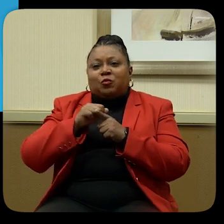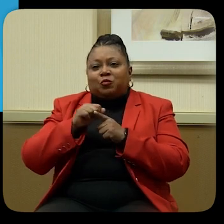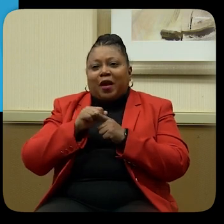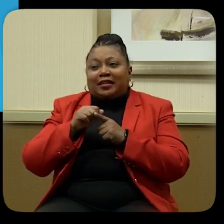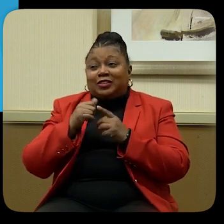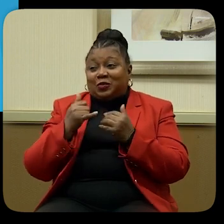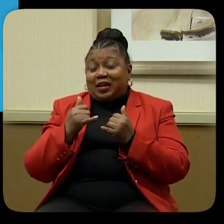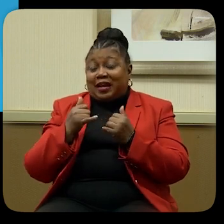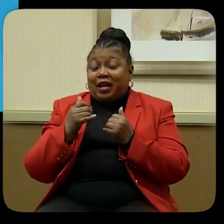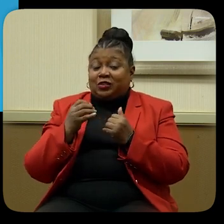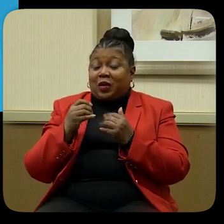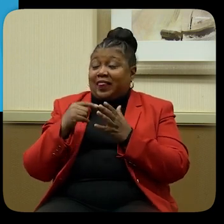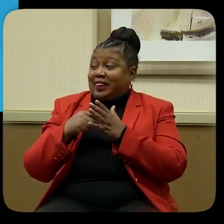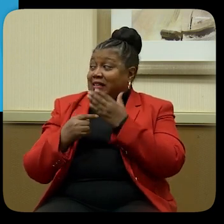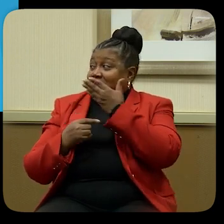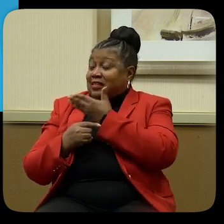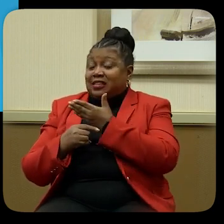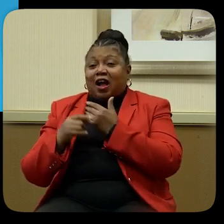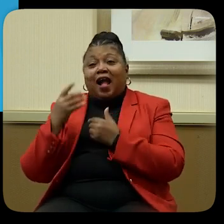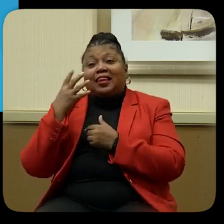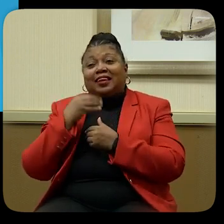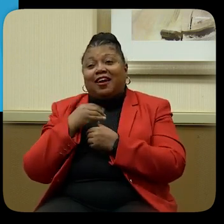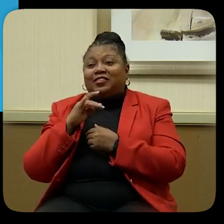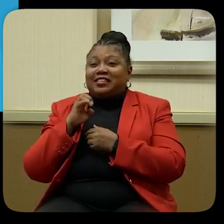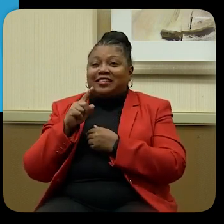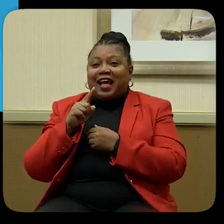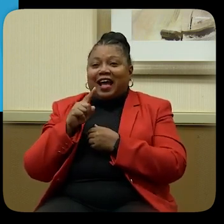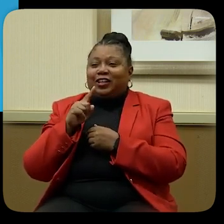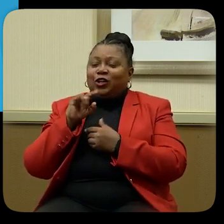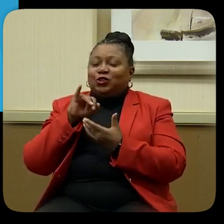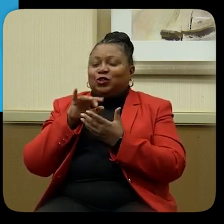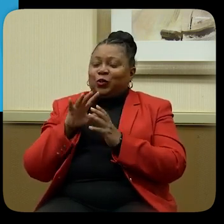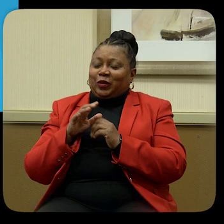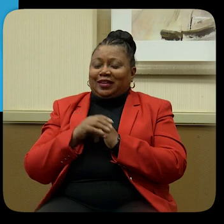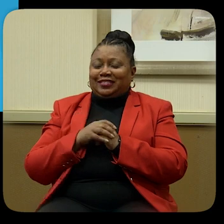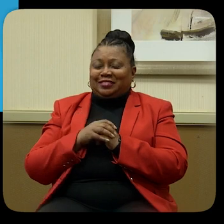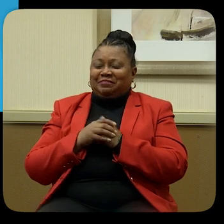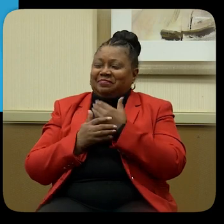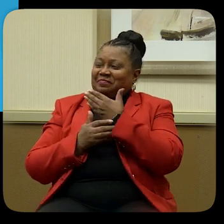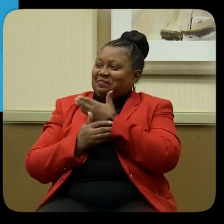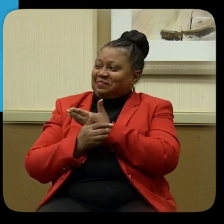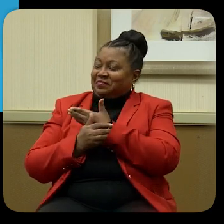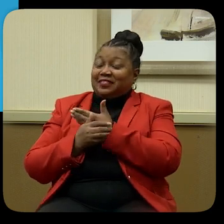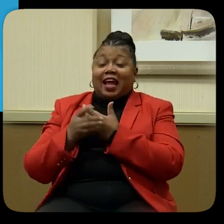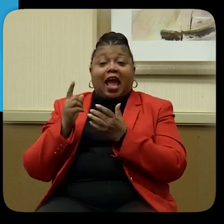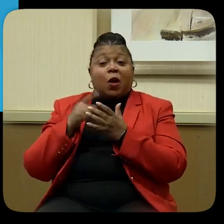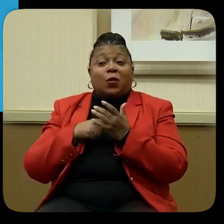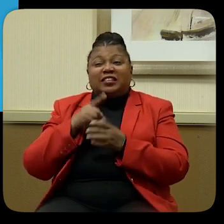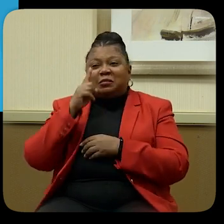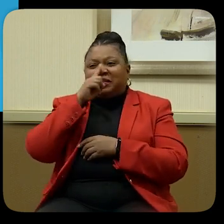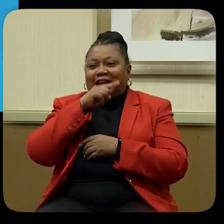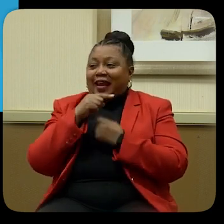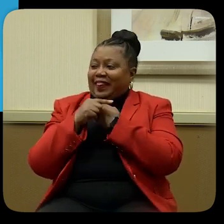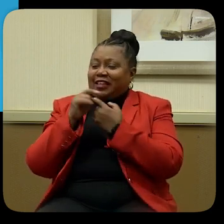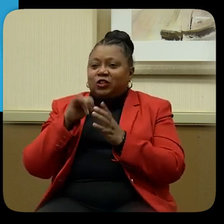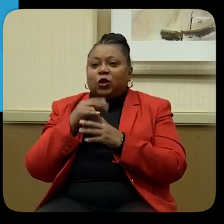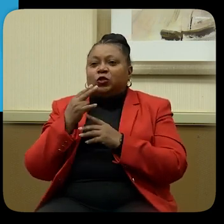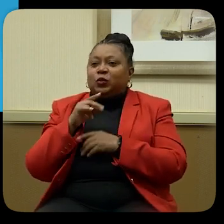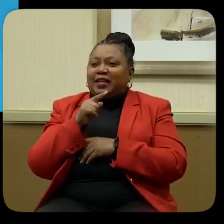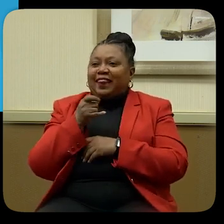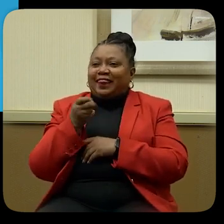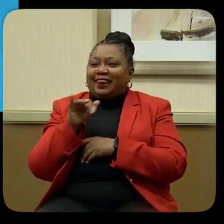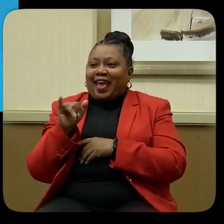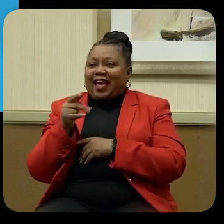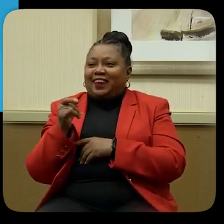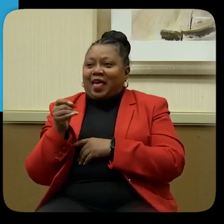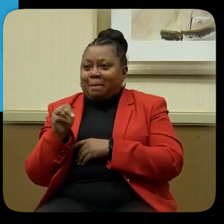practice right now. So this is our lovely stock image student, and let's pretend that the student uses they and